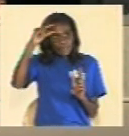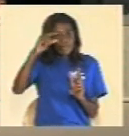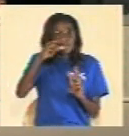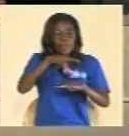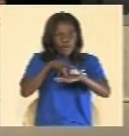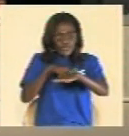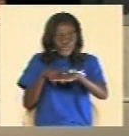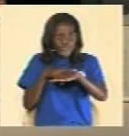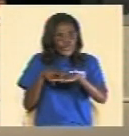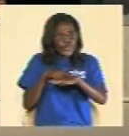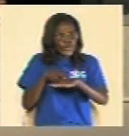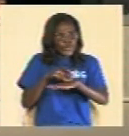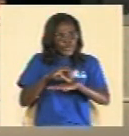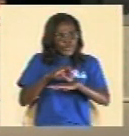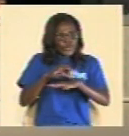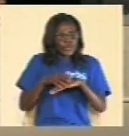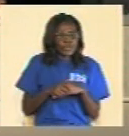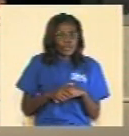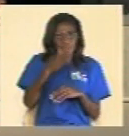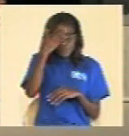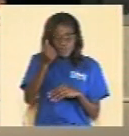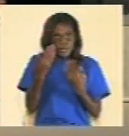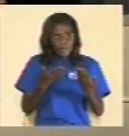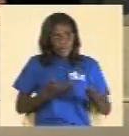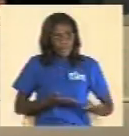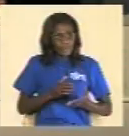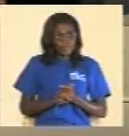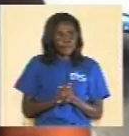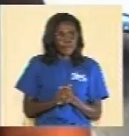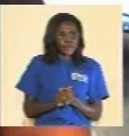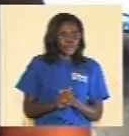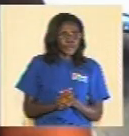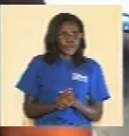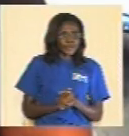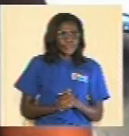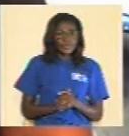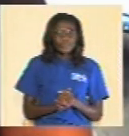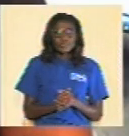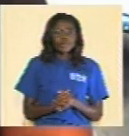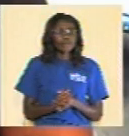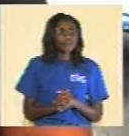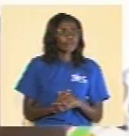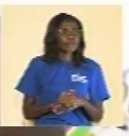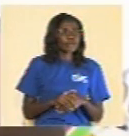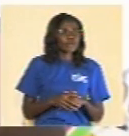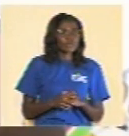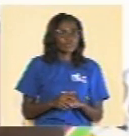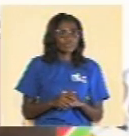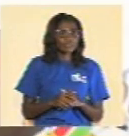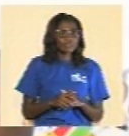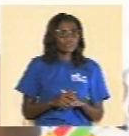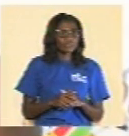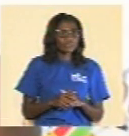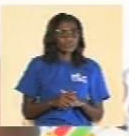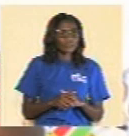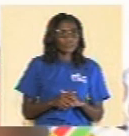here, also in Windhoek. Sister, good afternoon and welcome. Yes, thank you. All right. Okay. Of course,